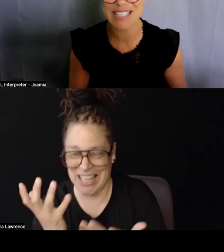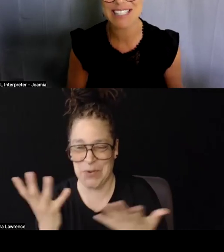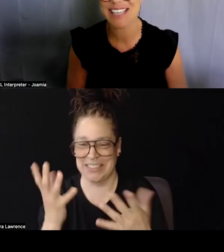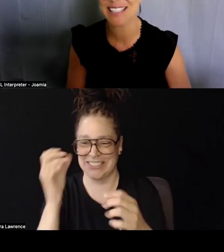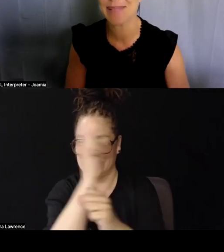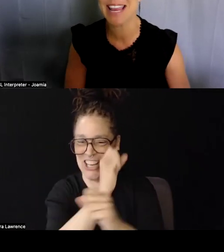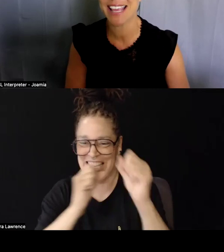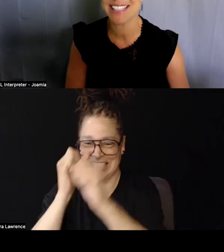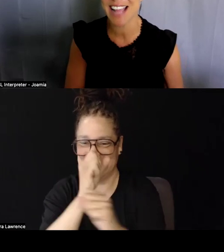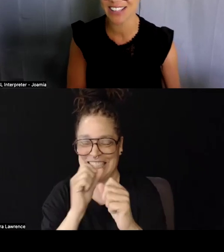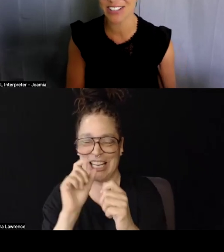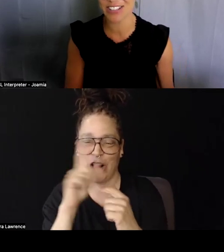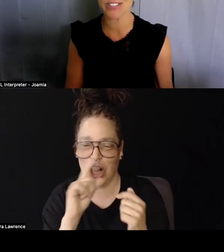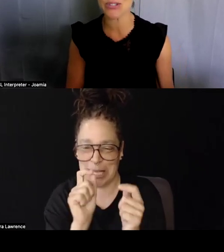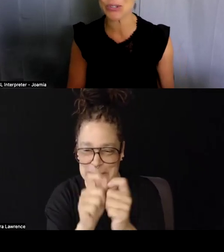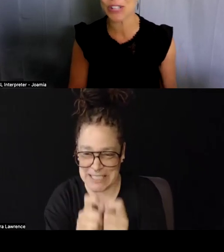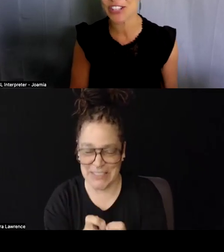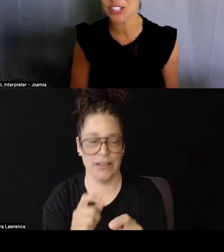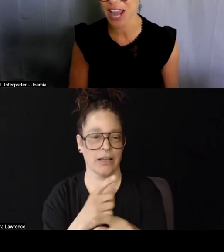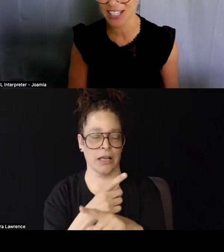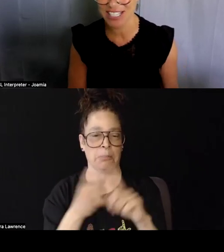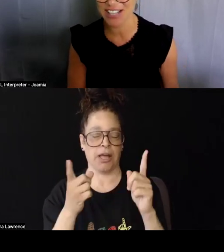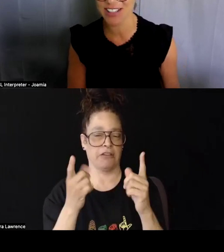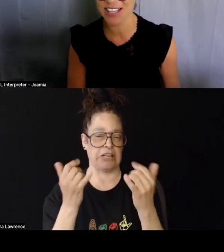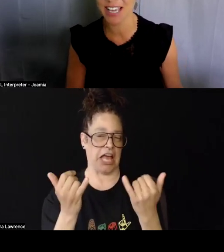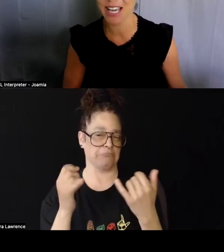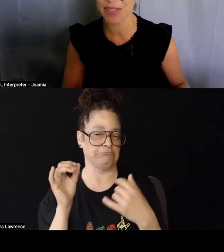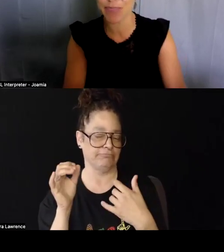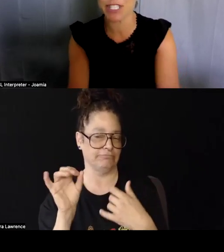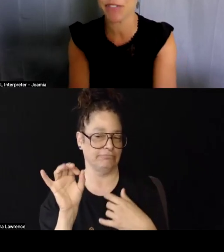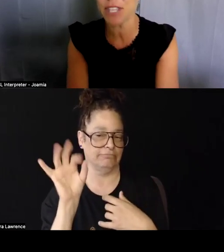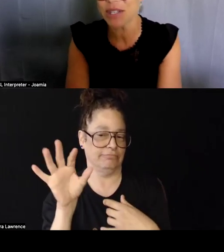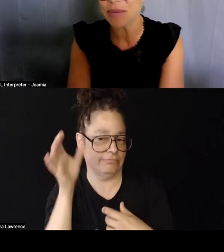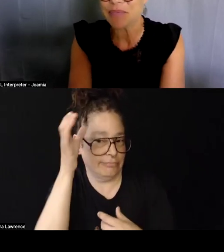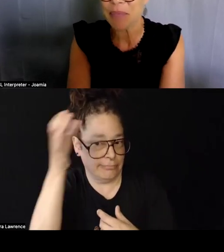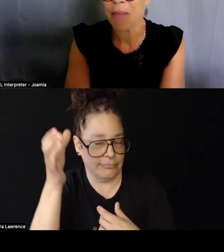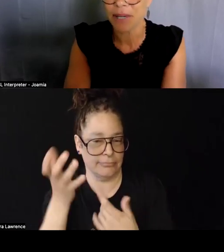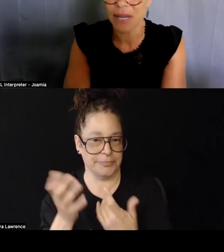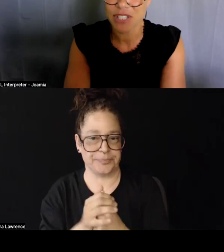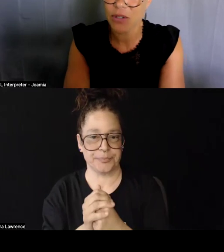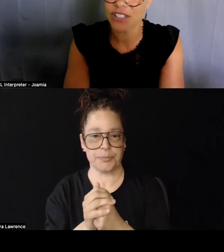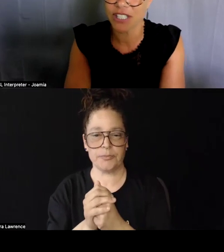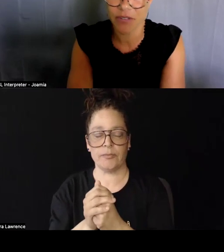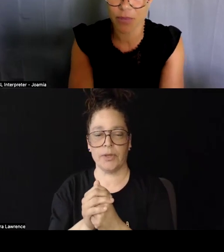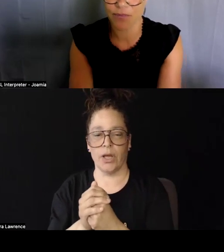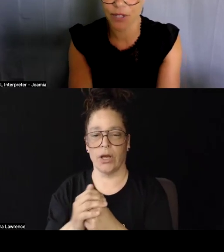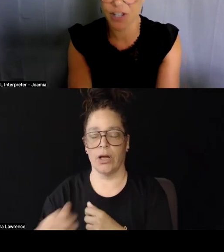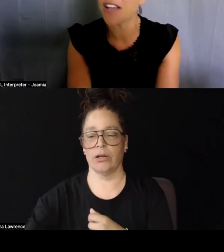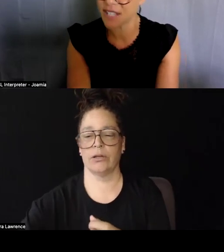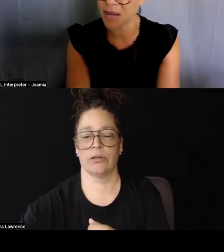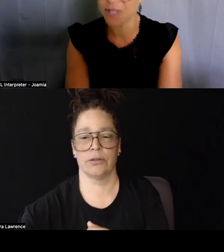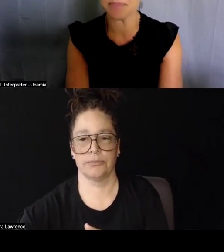I will be explaining exactly the tool and the strategies and the specifics, but I'm just going to give you